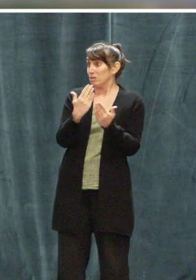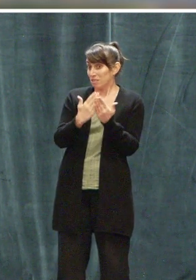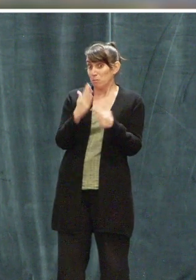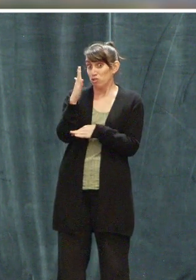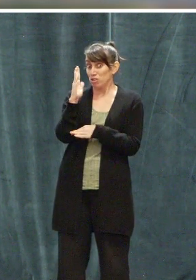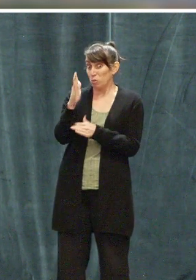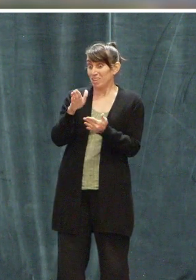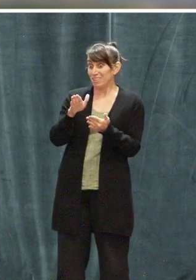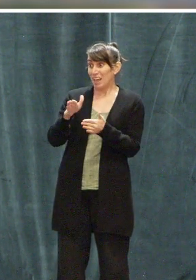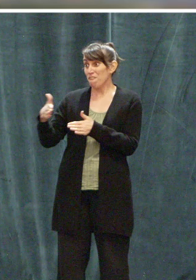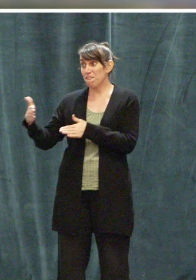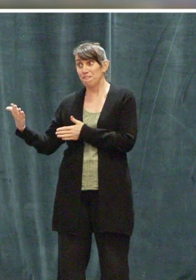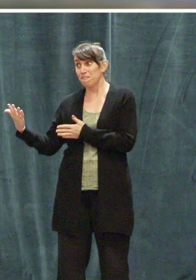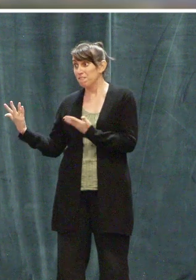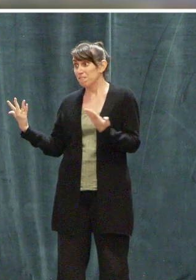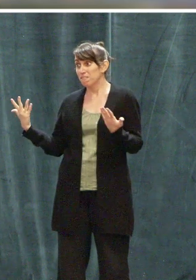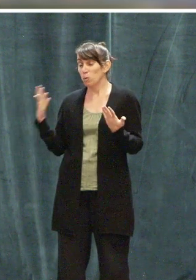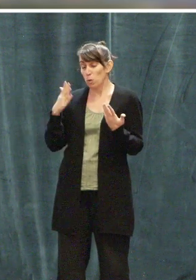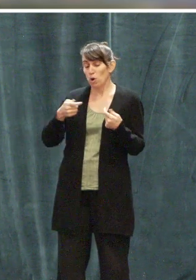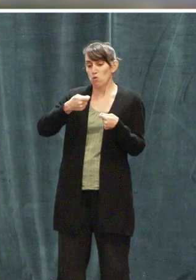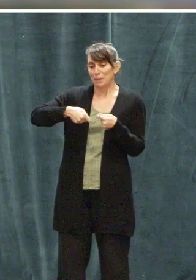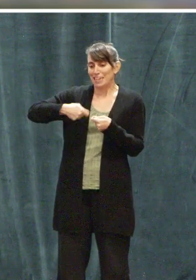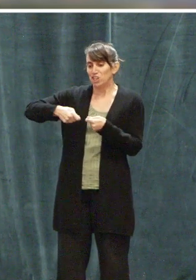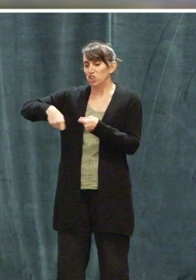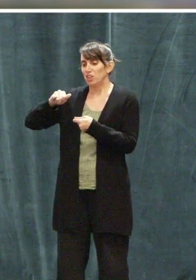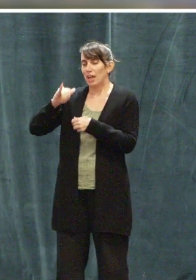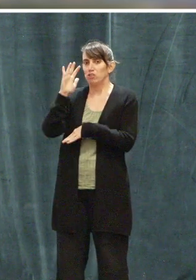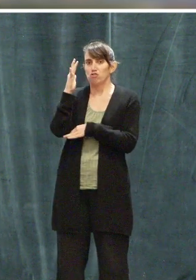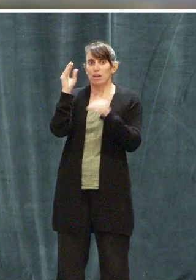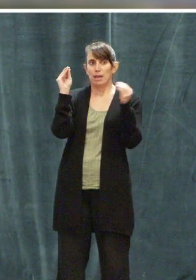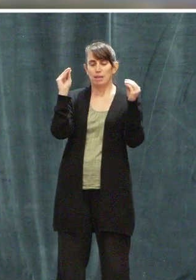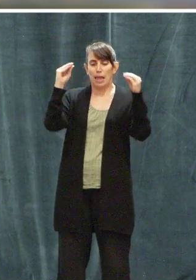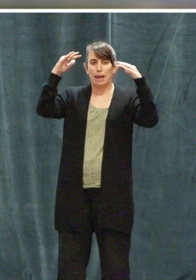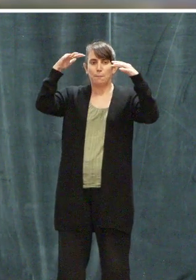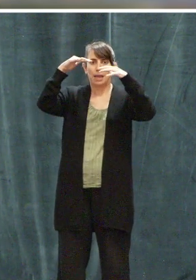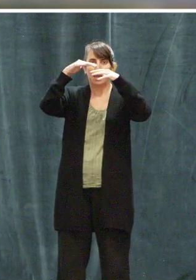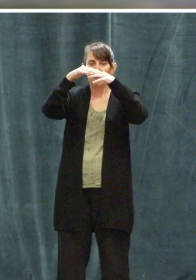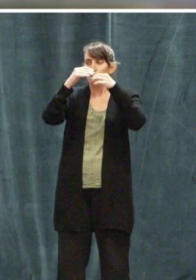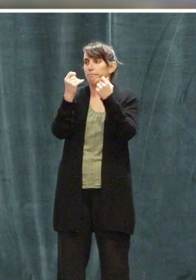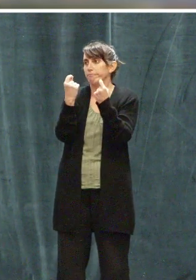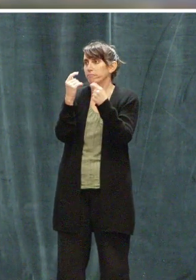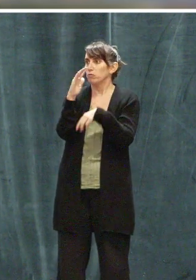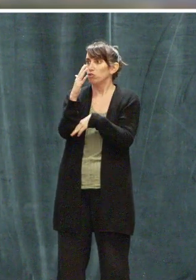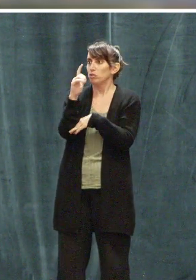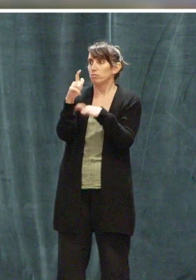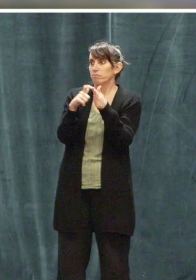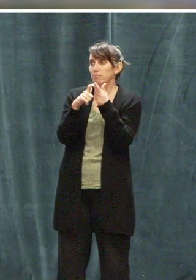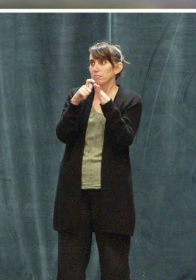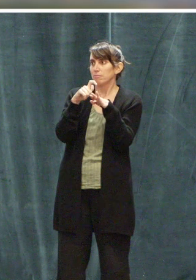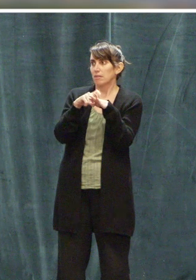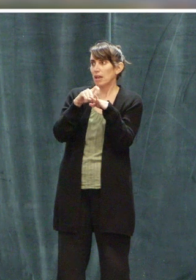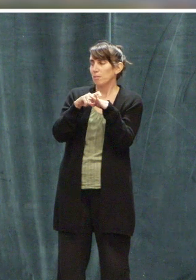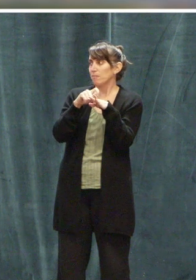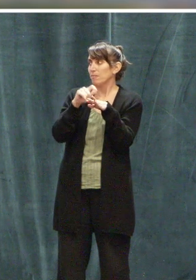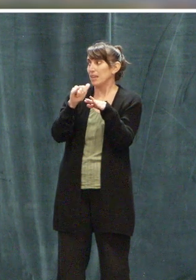die off. So we are replenishing the tree canopy, but understood, the trees will take time to grow. I think these are hard conversations about the